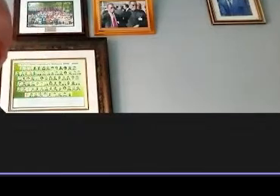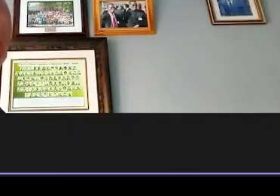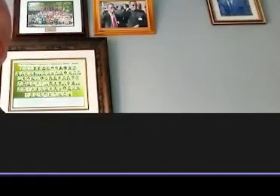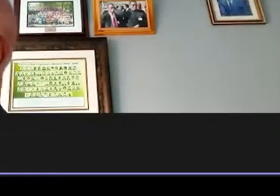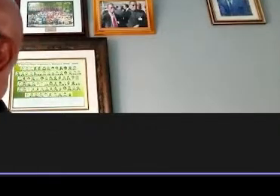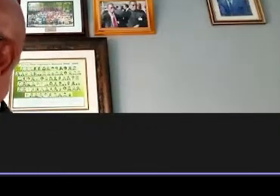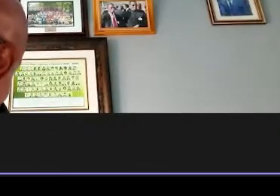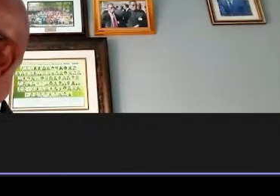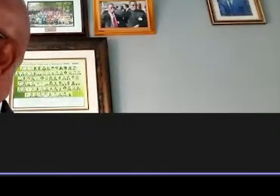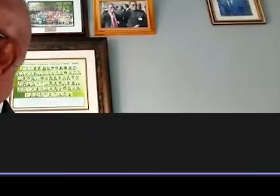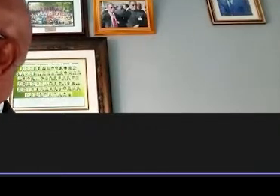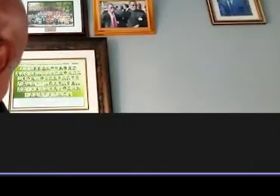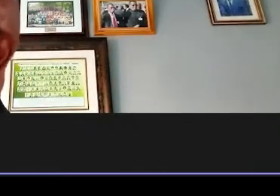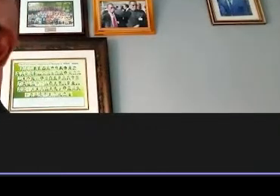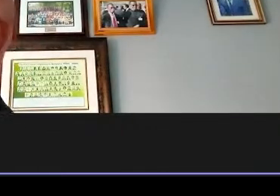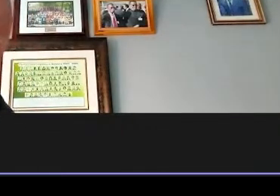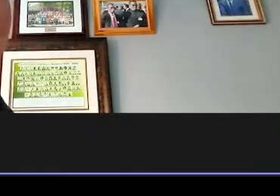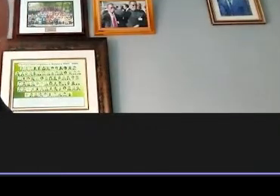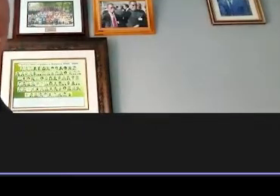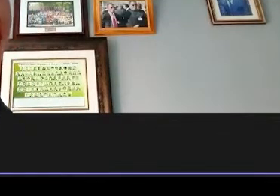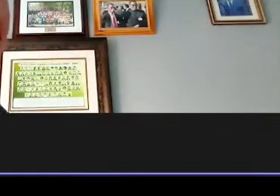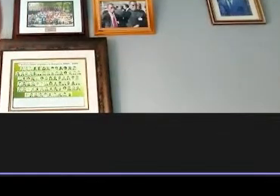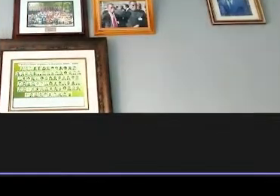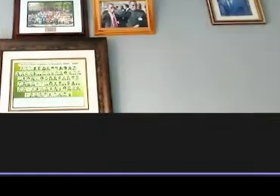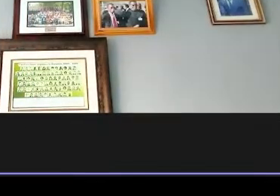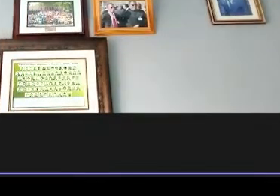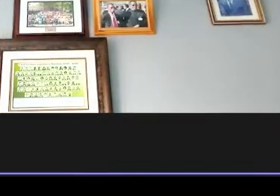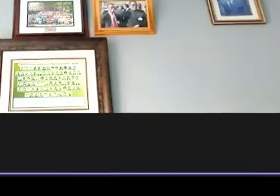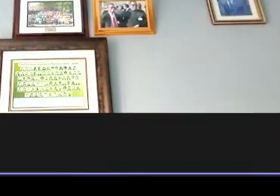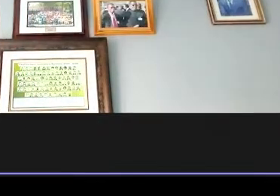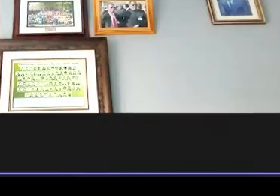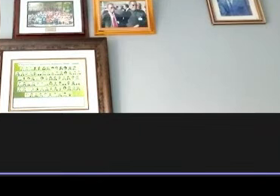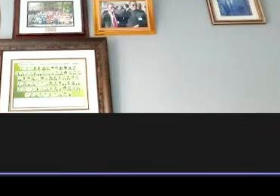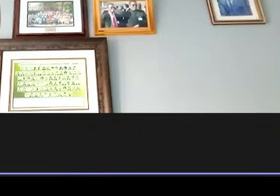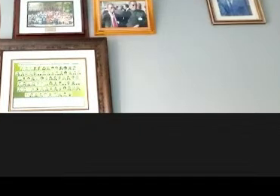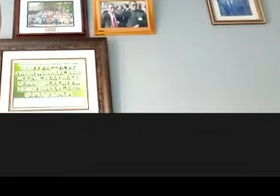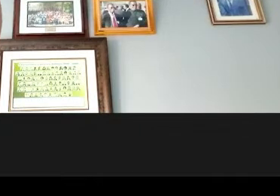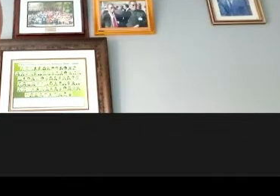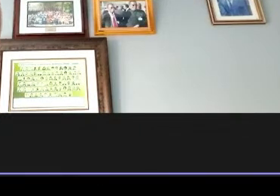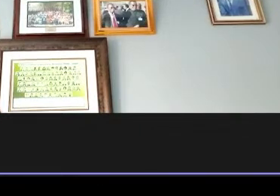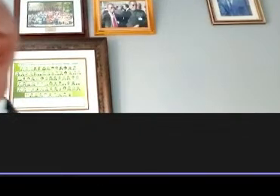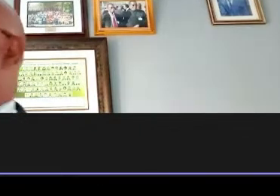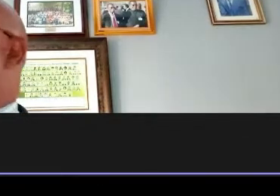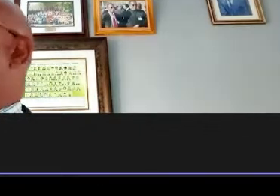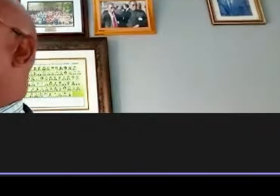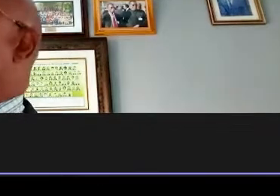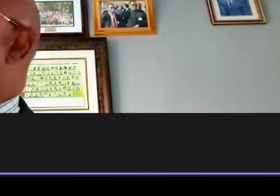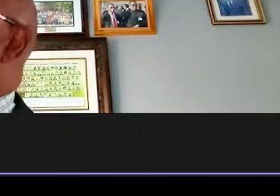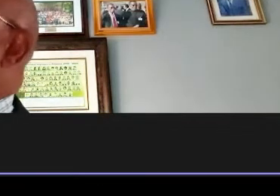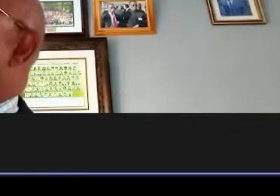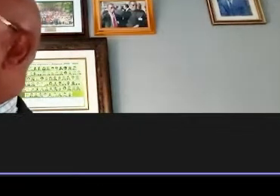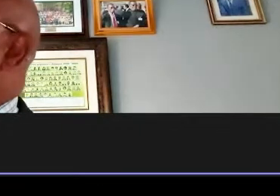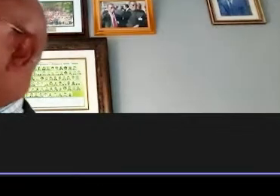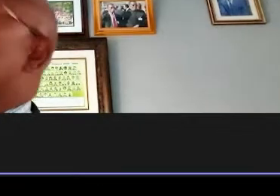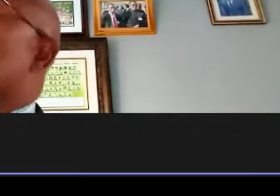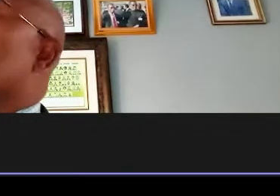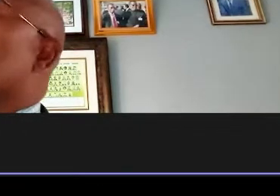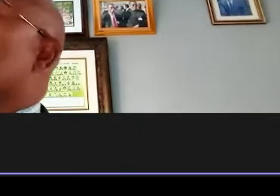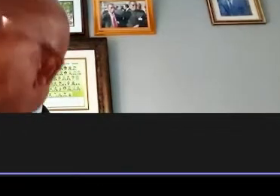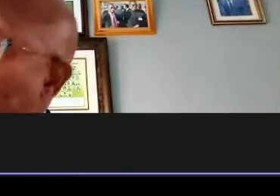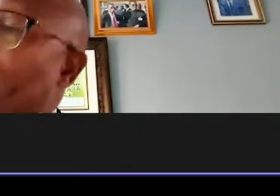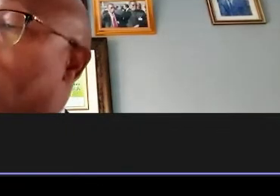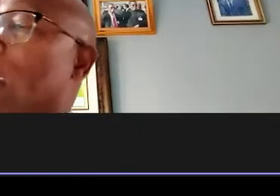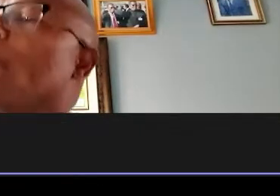When we notice that he belongs to the ANC, then we become skeptical. Lest I'm accused of unjustly attacking